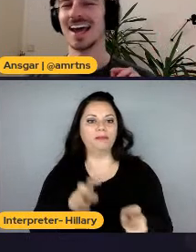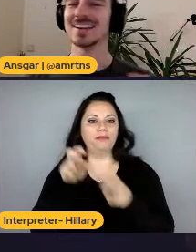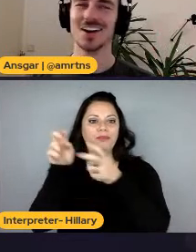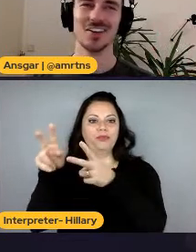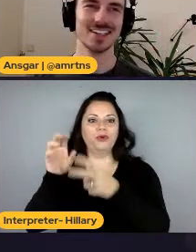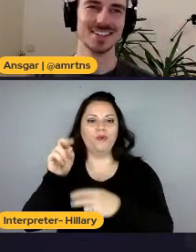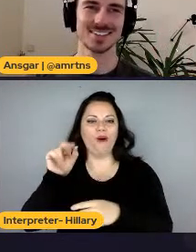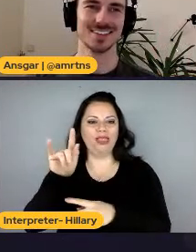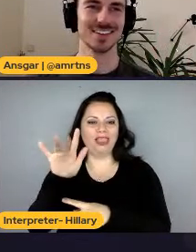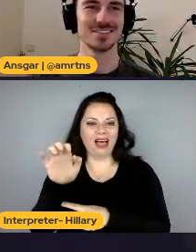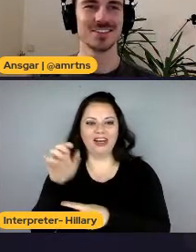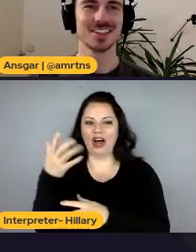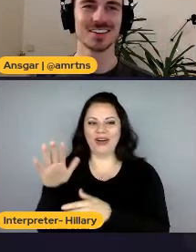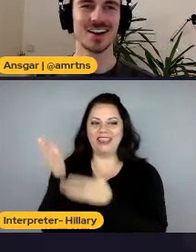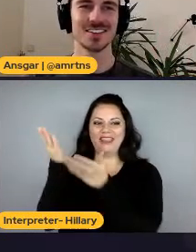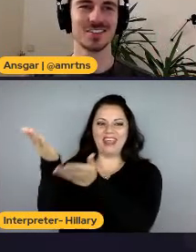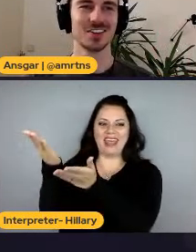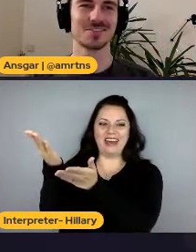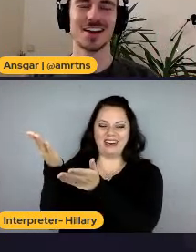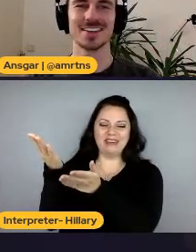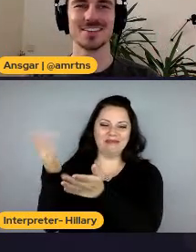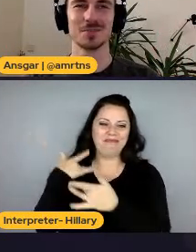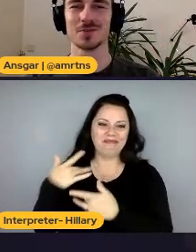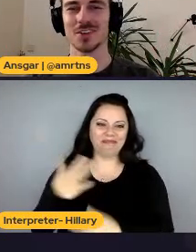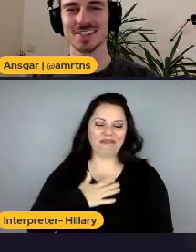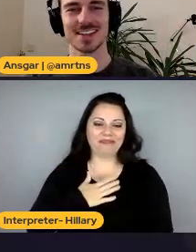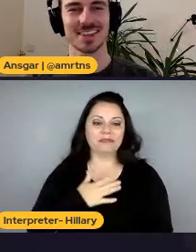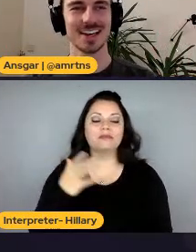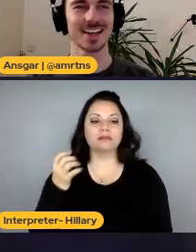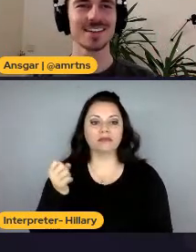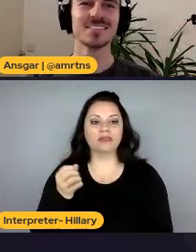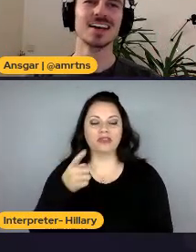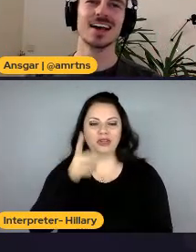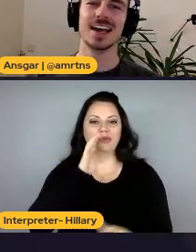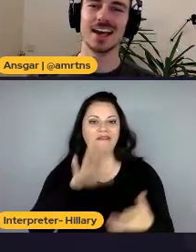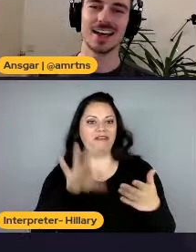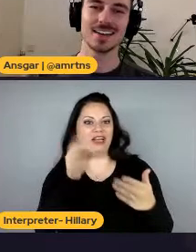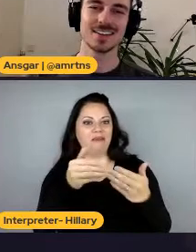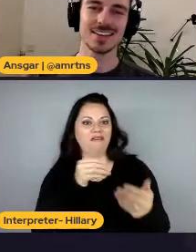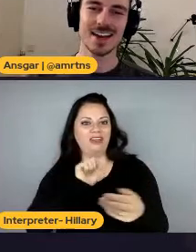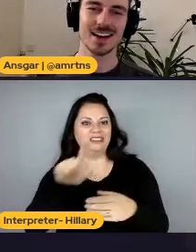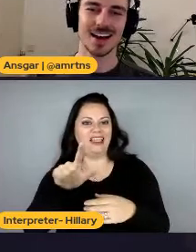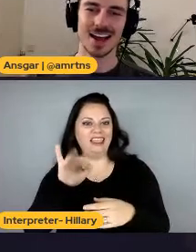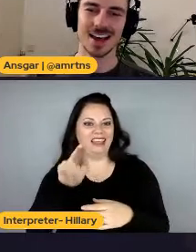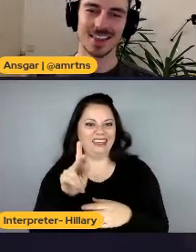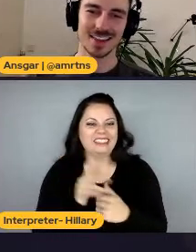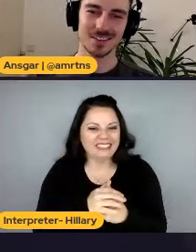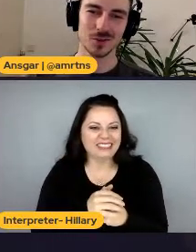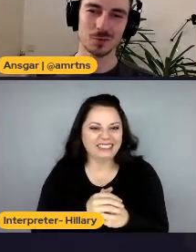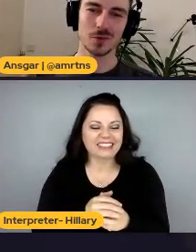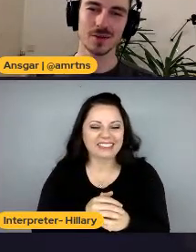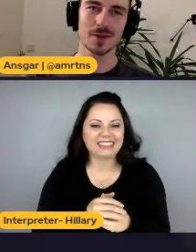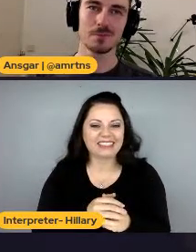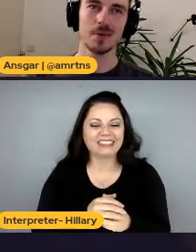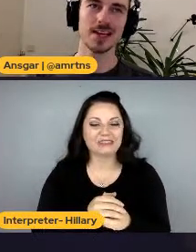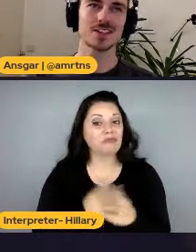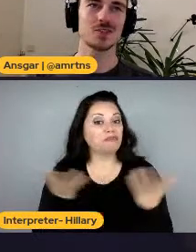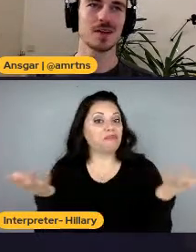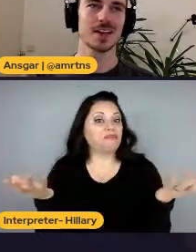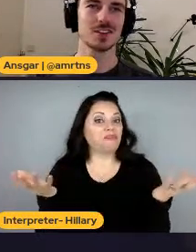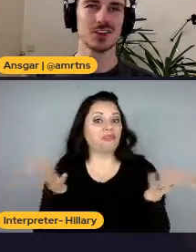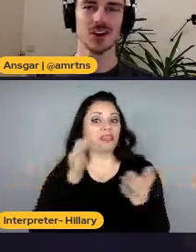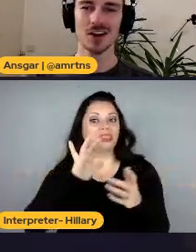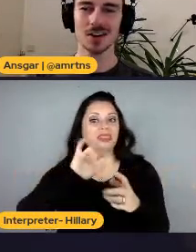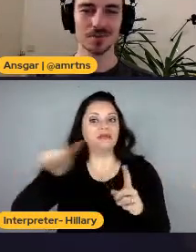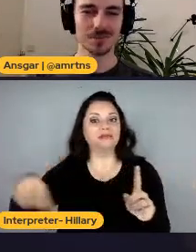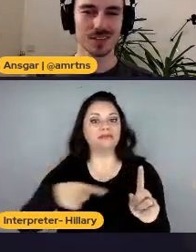online, and it already is. So if you dig around, you will find it even before I send the link. And yeah, that would bring me back to